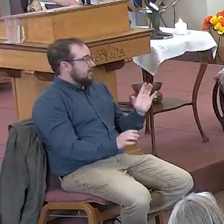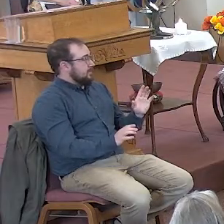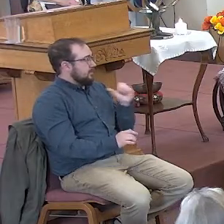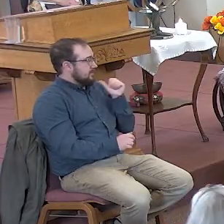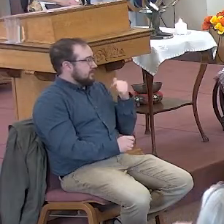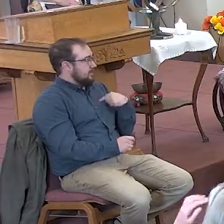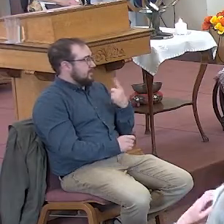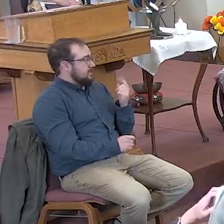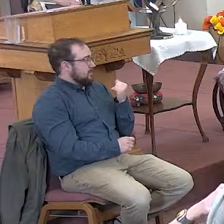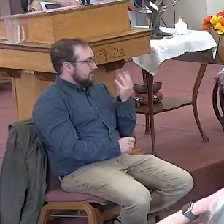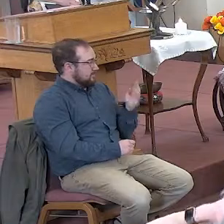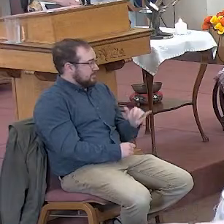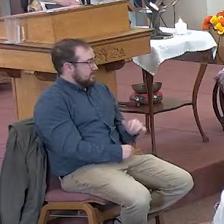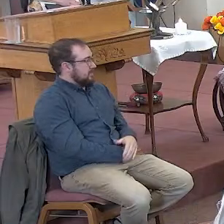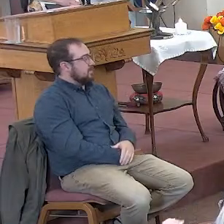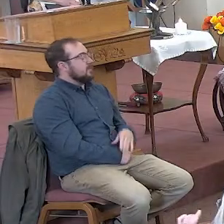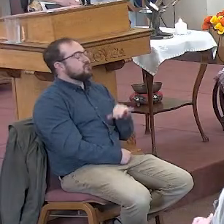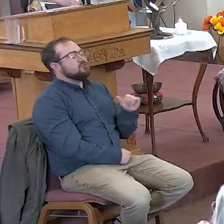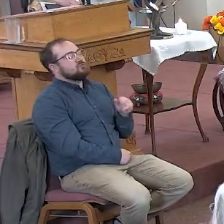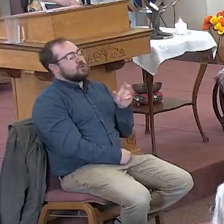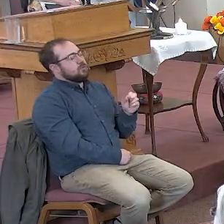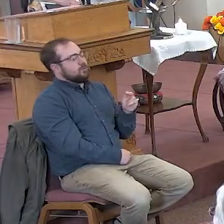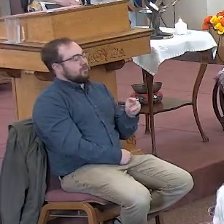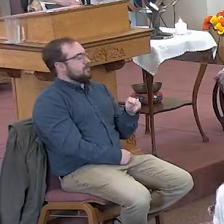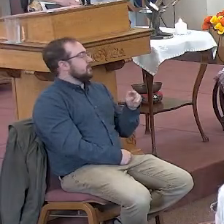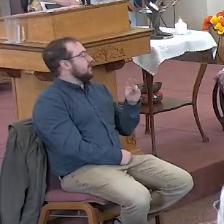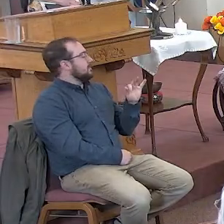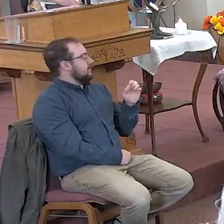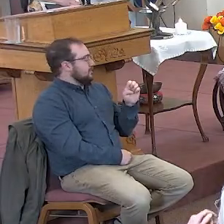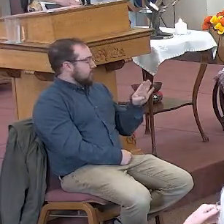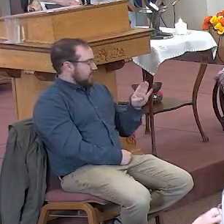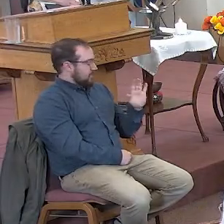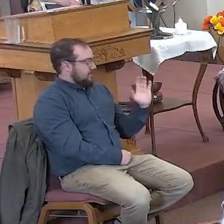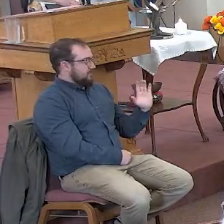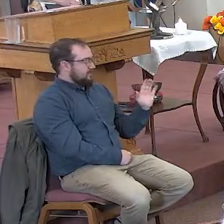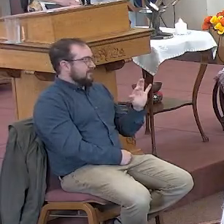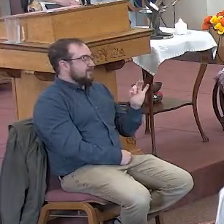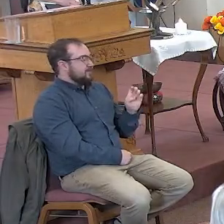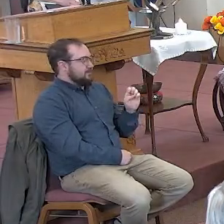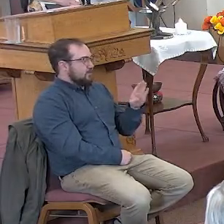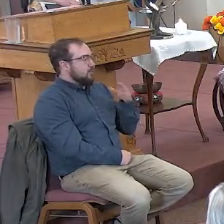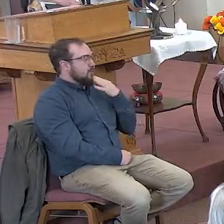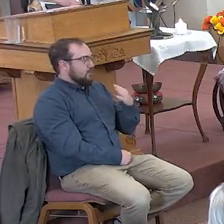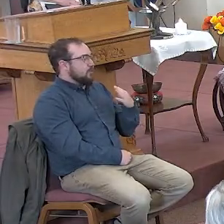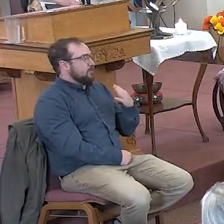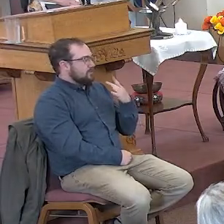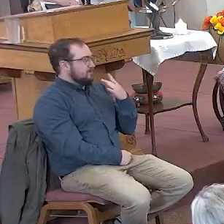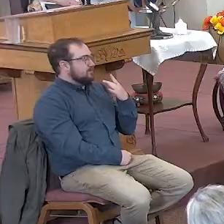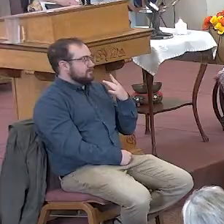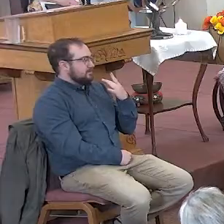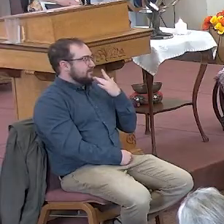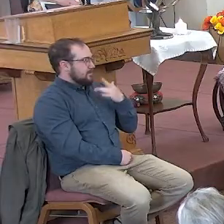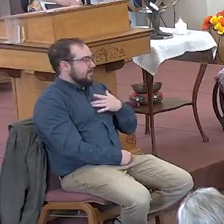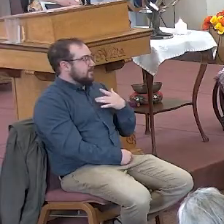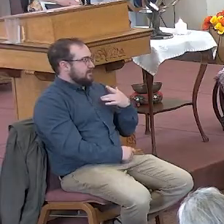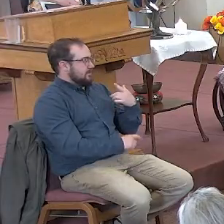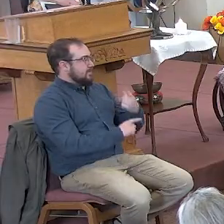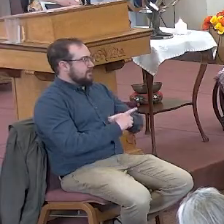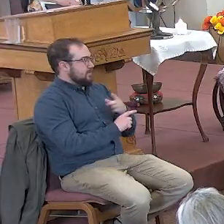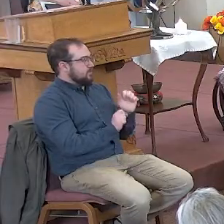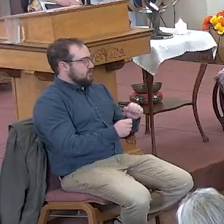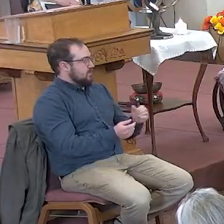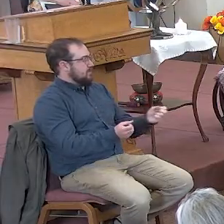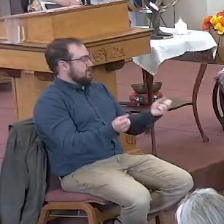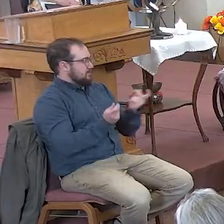Okay. Yeah, in February. Sounds good. February is a good month to have a birthday too. And in February, you can